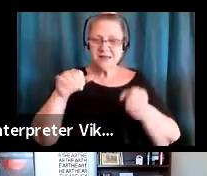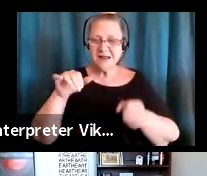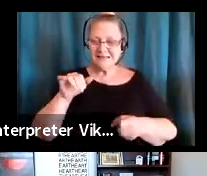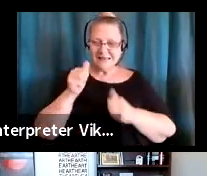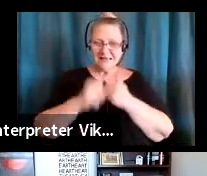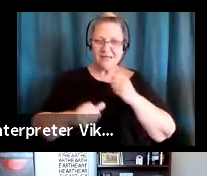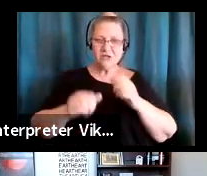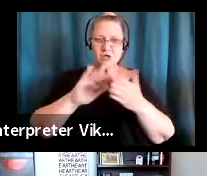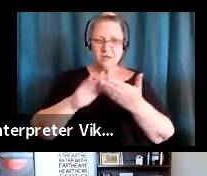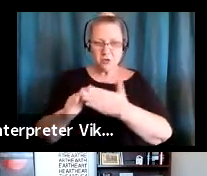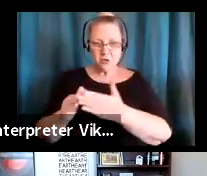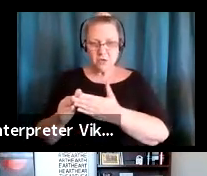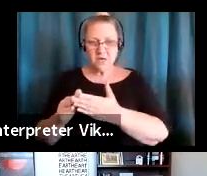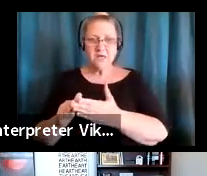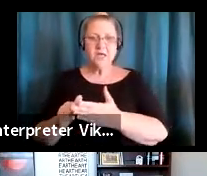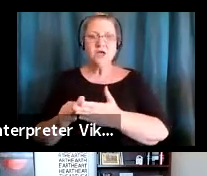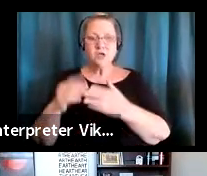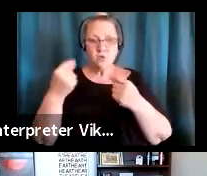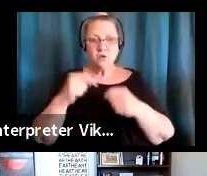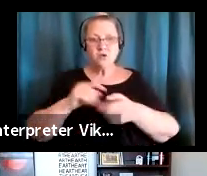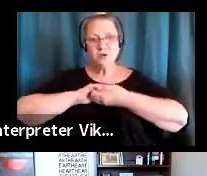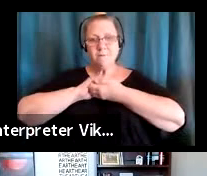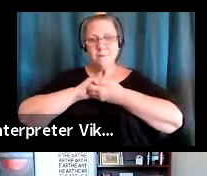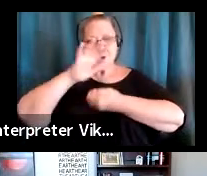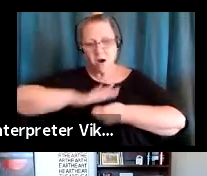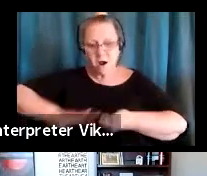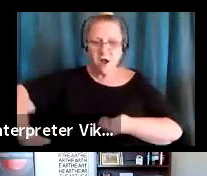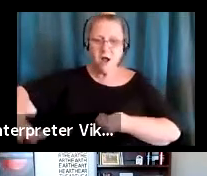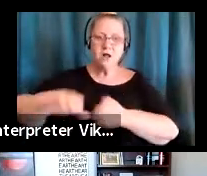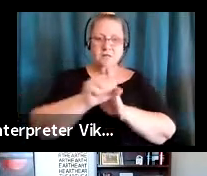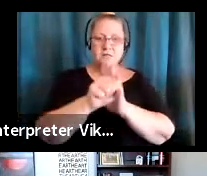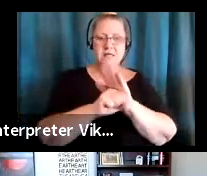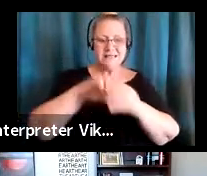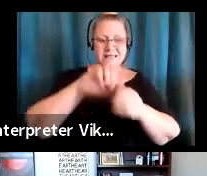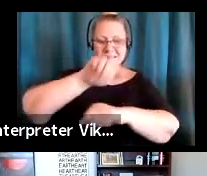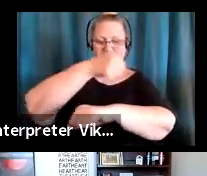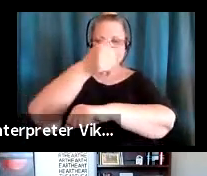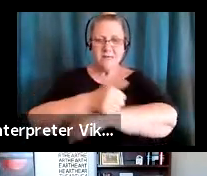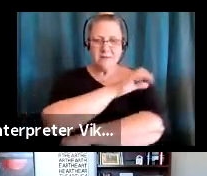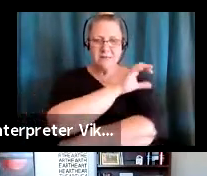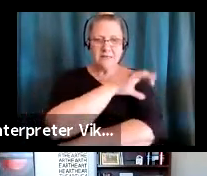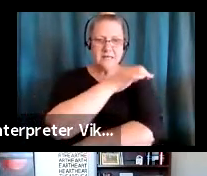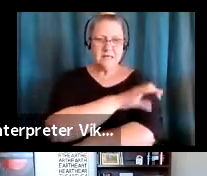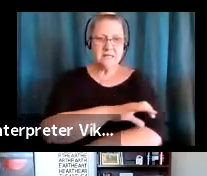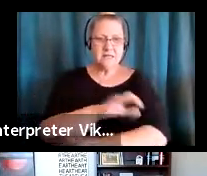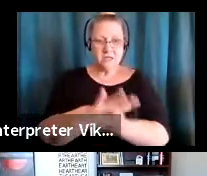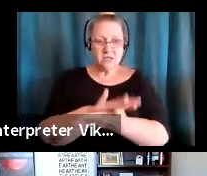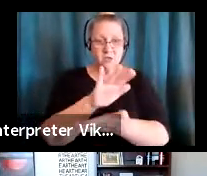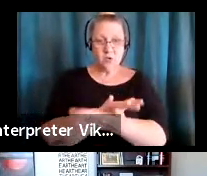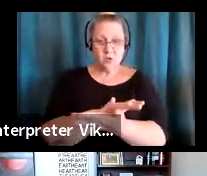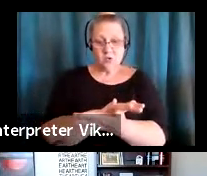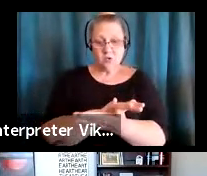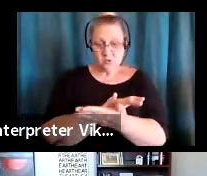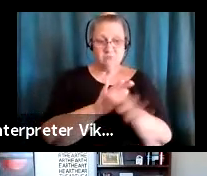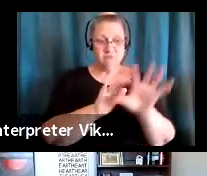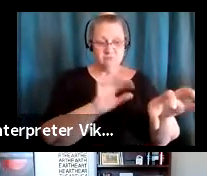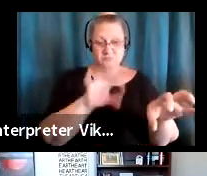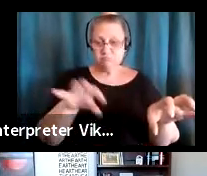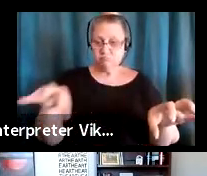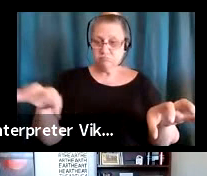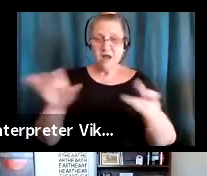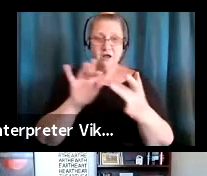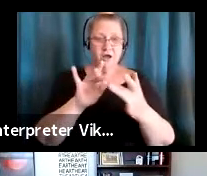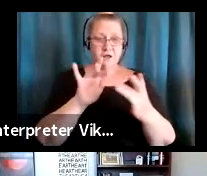across the entire state to set up sites at the school and partnering with school personnel to reach out to parents. And we